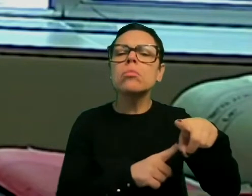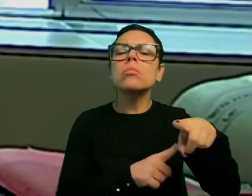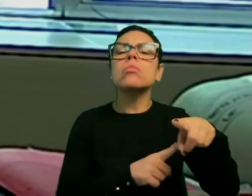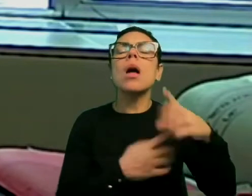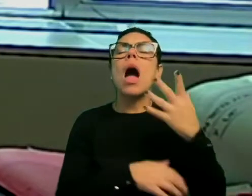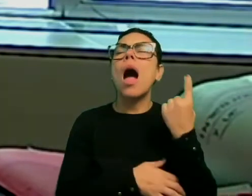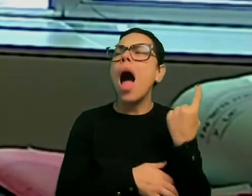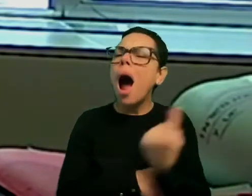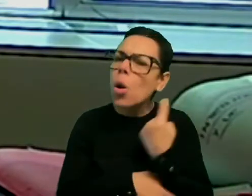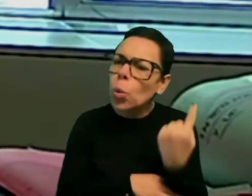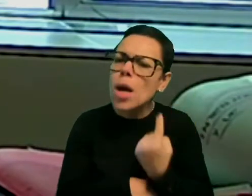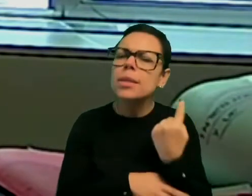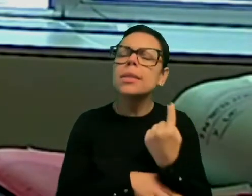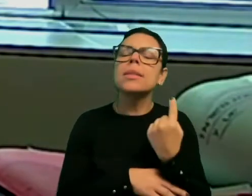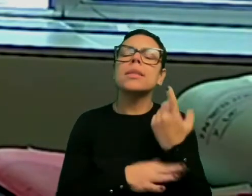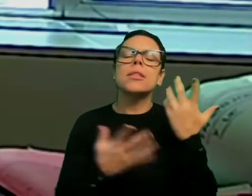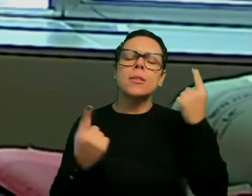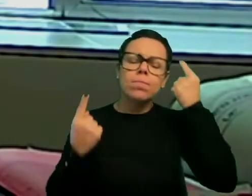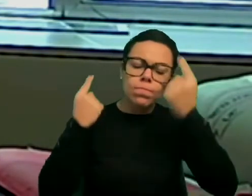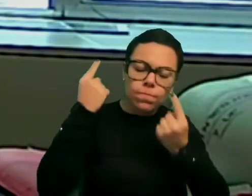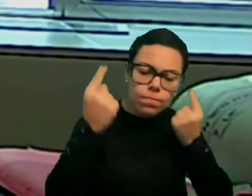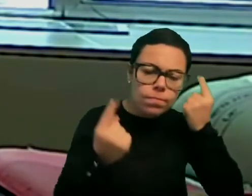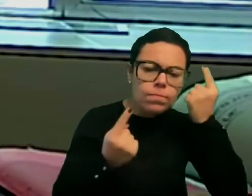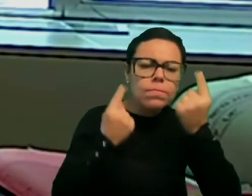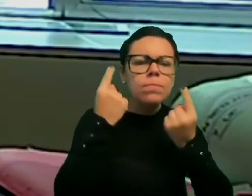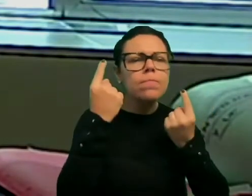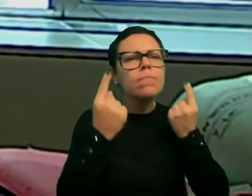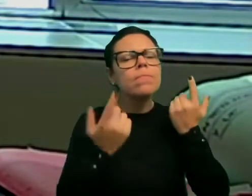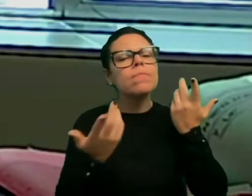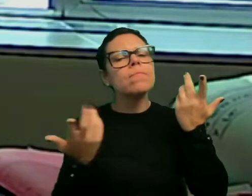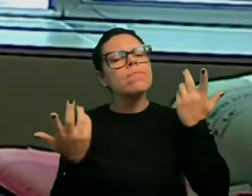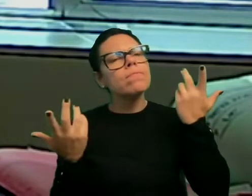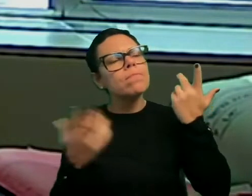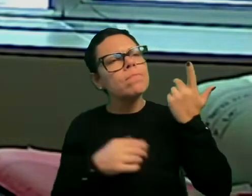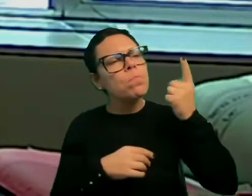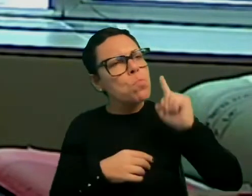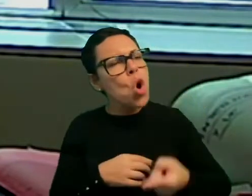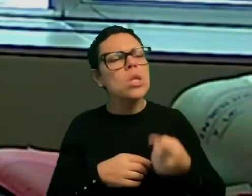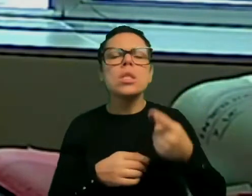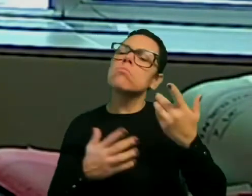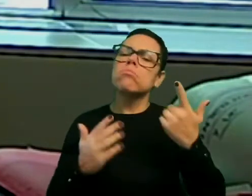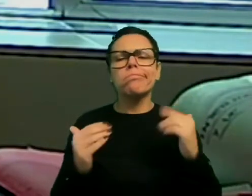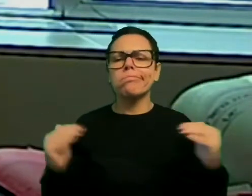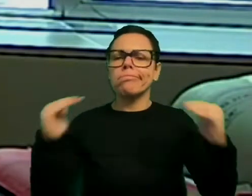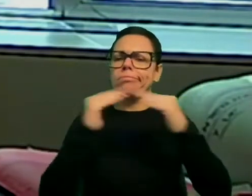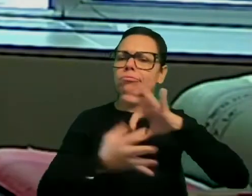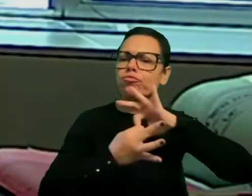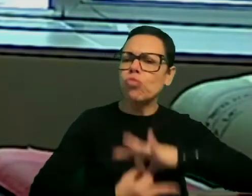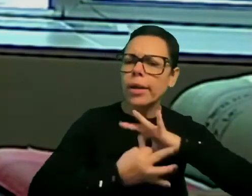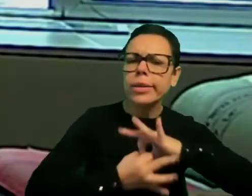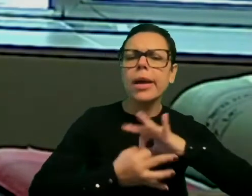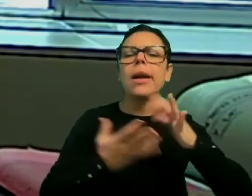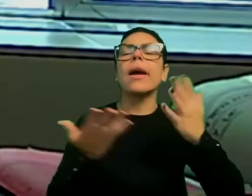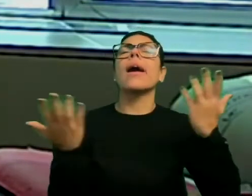much into account gender equality perspective. Our public procurement acts provide contracting entities with different